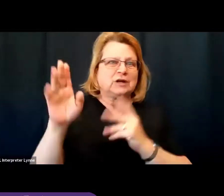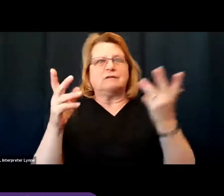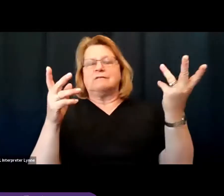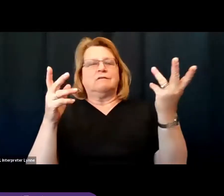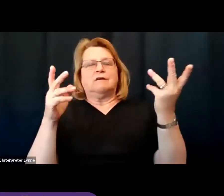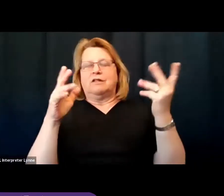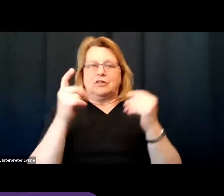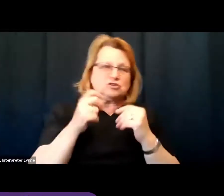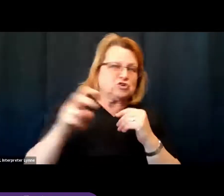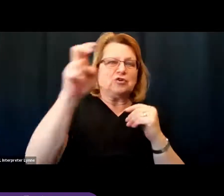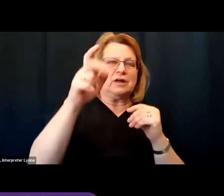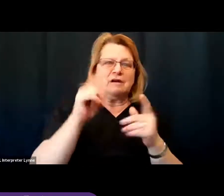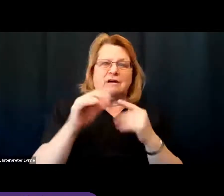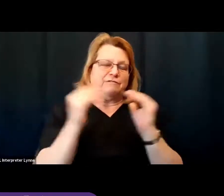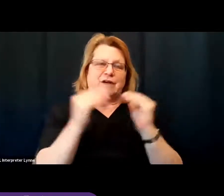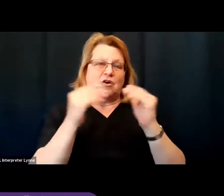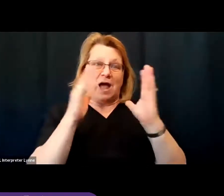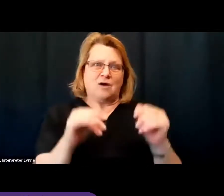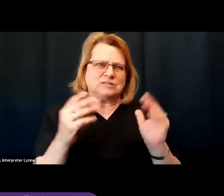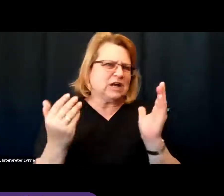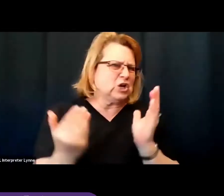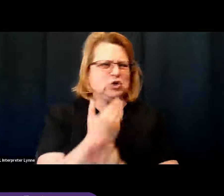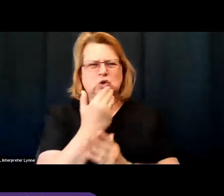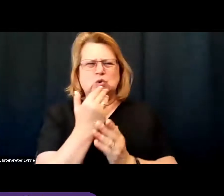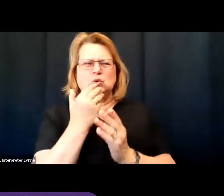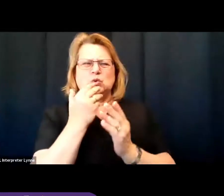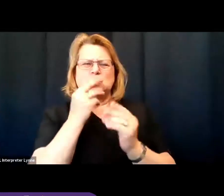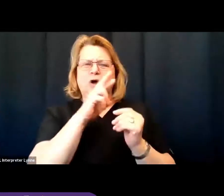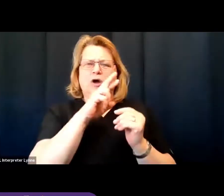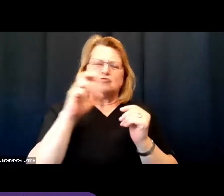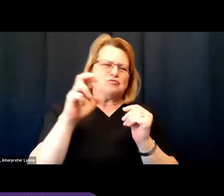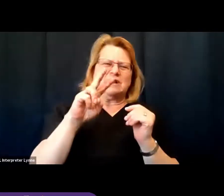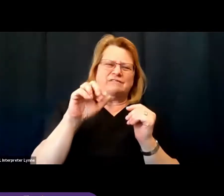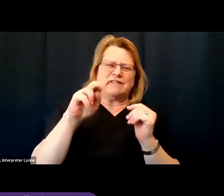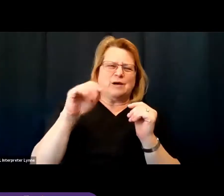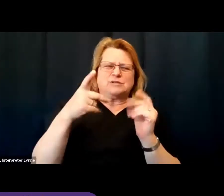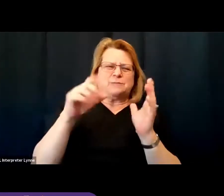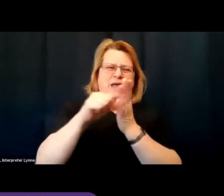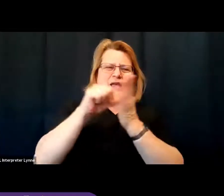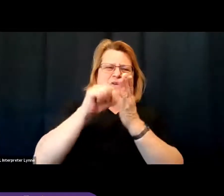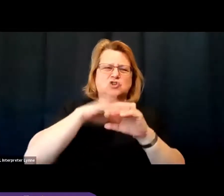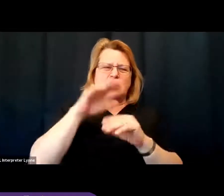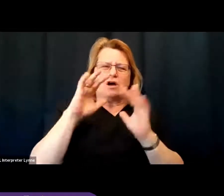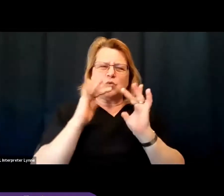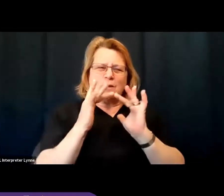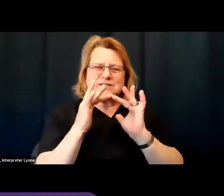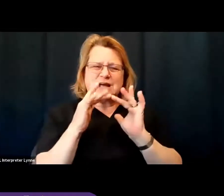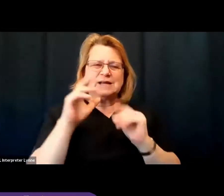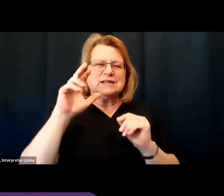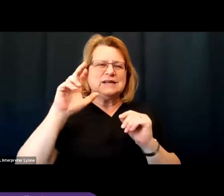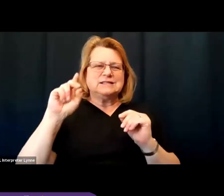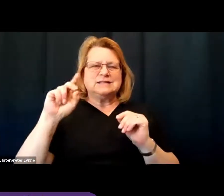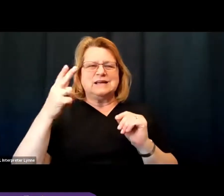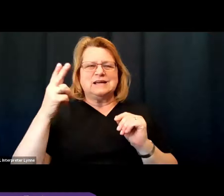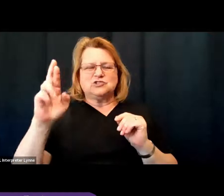campaign that will include a newly revamped landing page on our website by going to